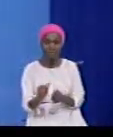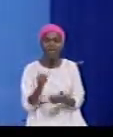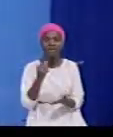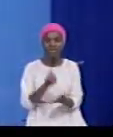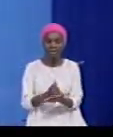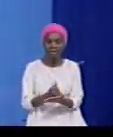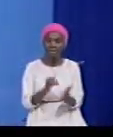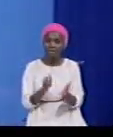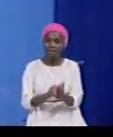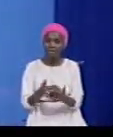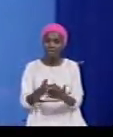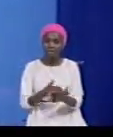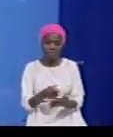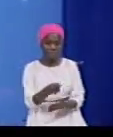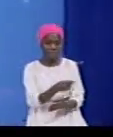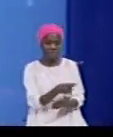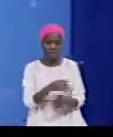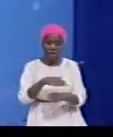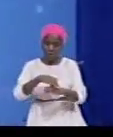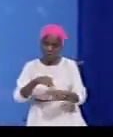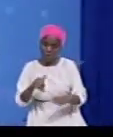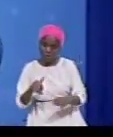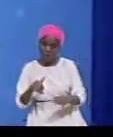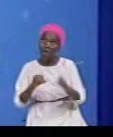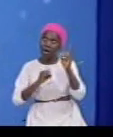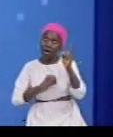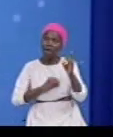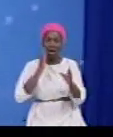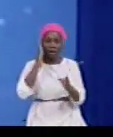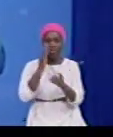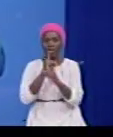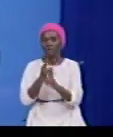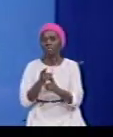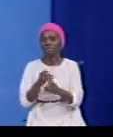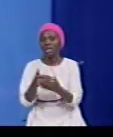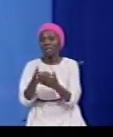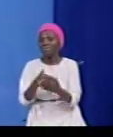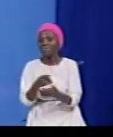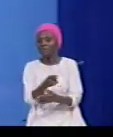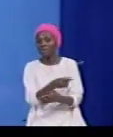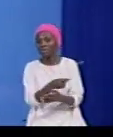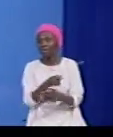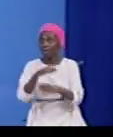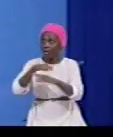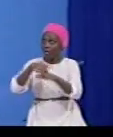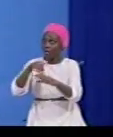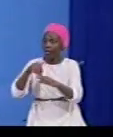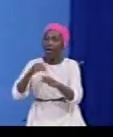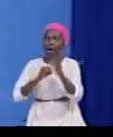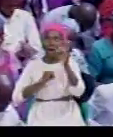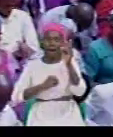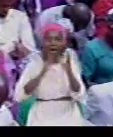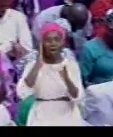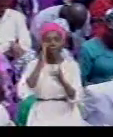call, I will answer. Before they call, I